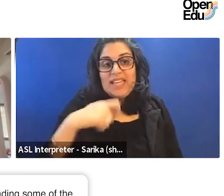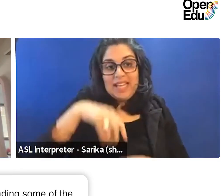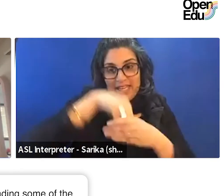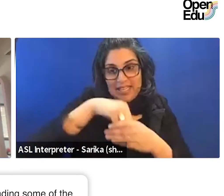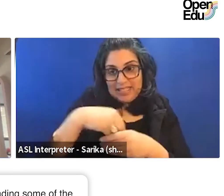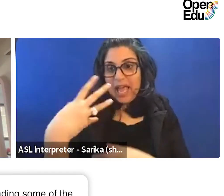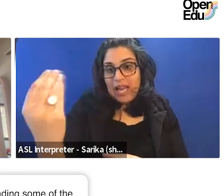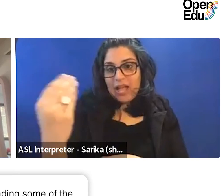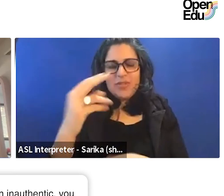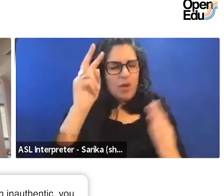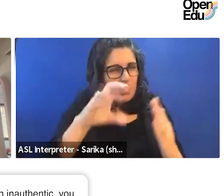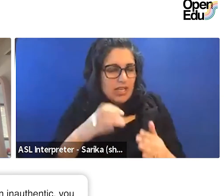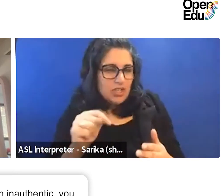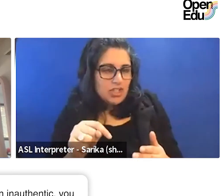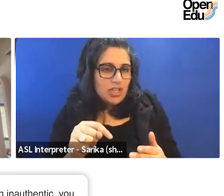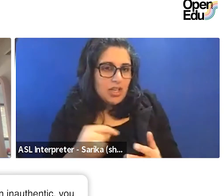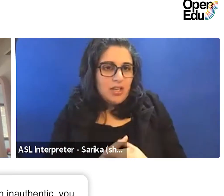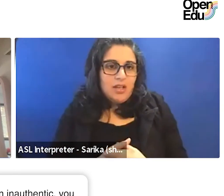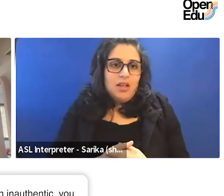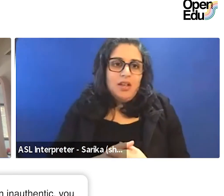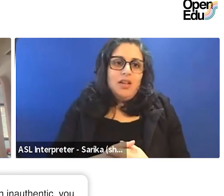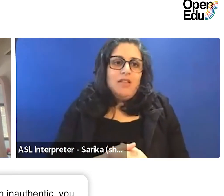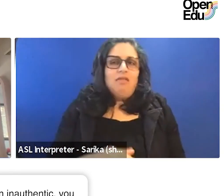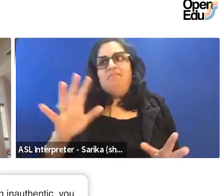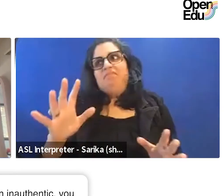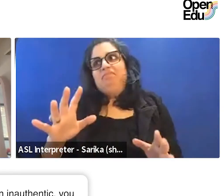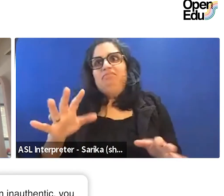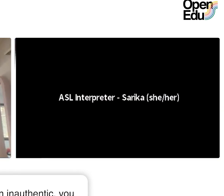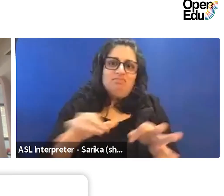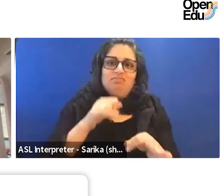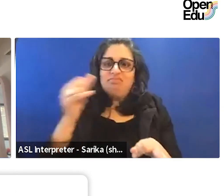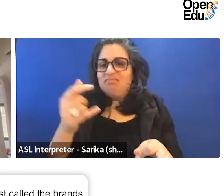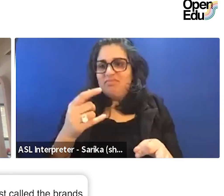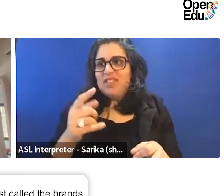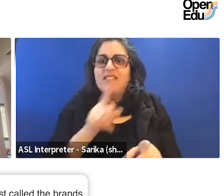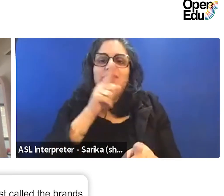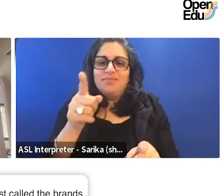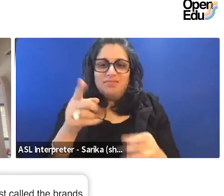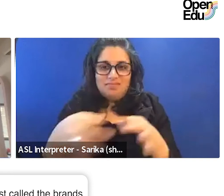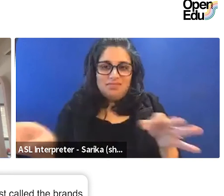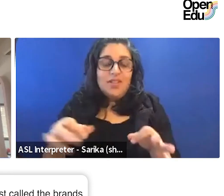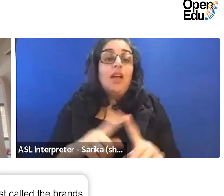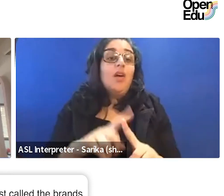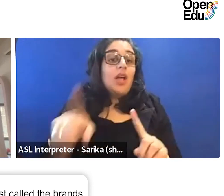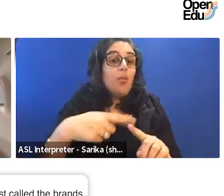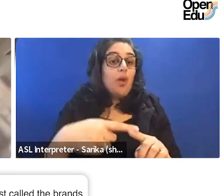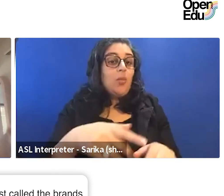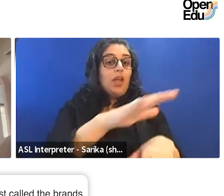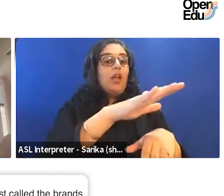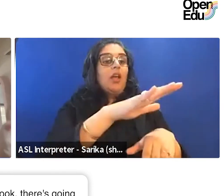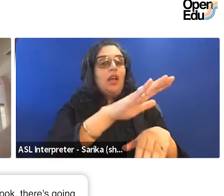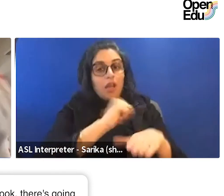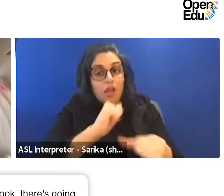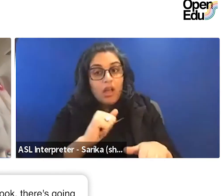some of the chats being like, they're going to make an inauthentic, statement and so on. When we first called the brands in, when Slow